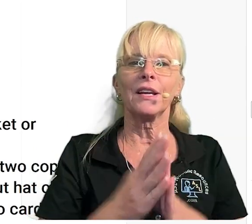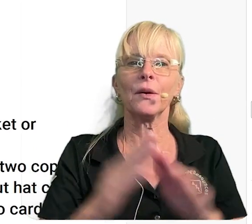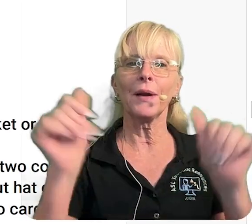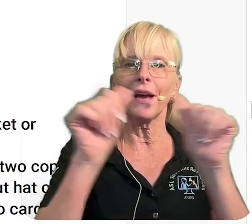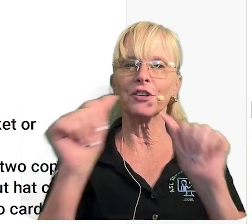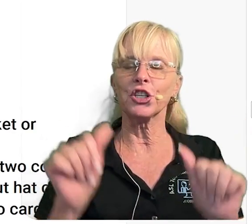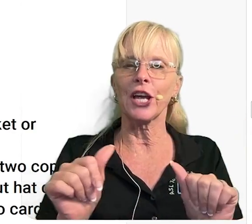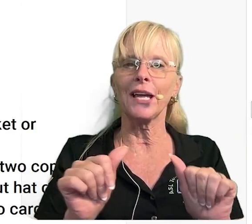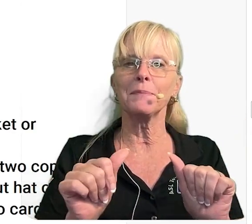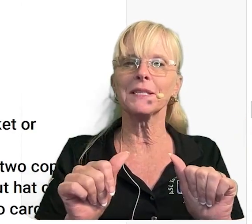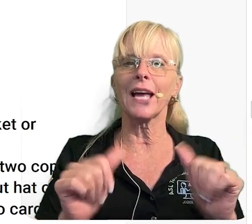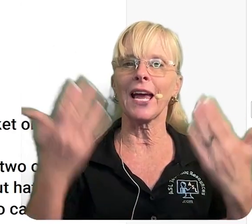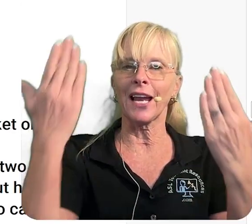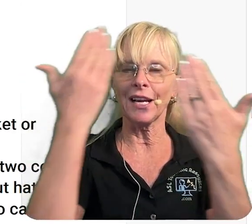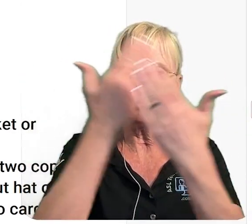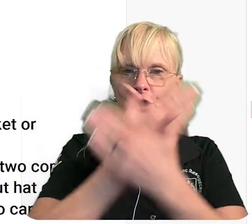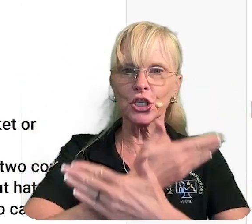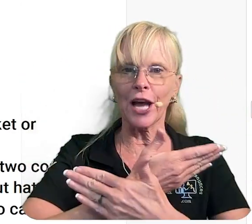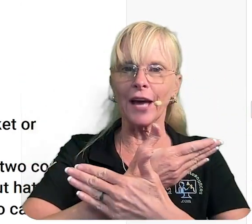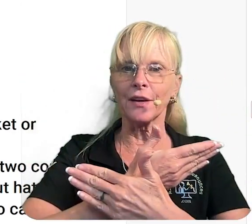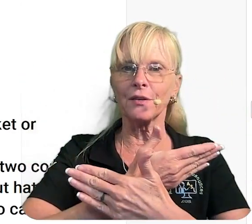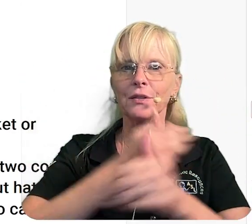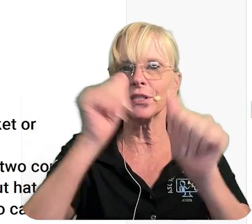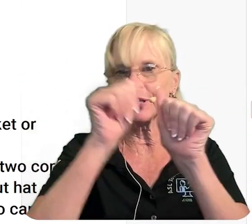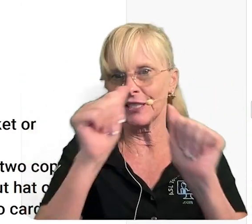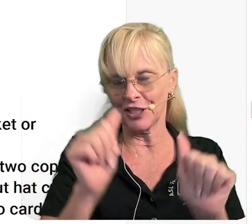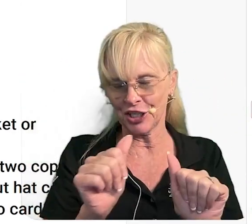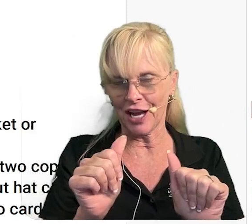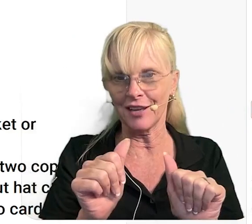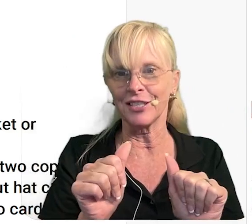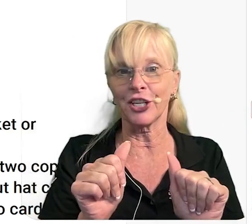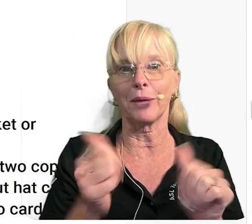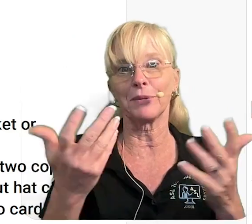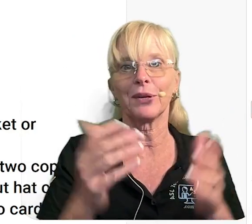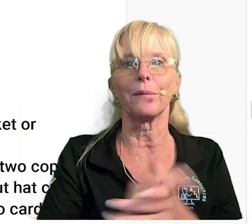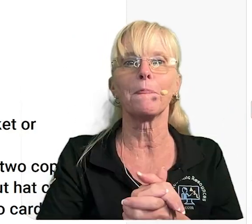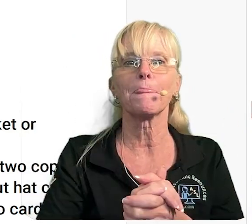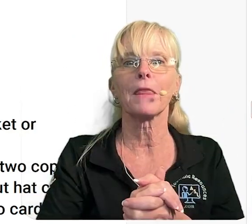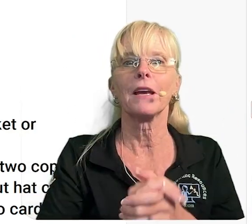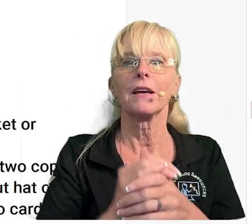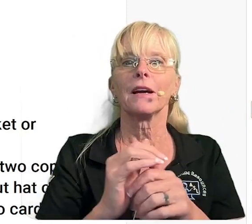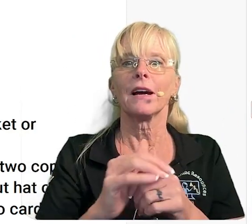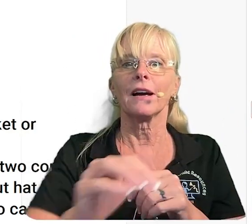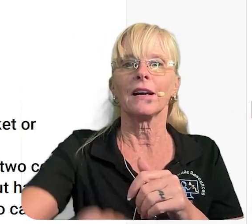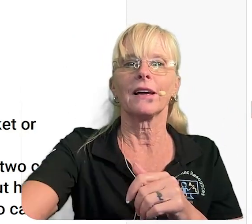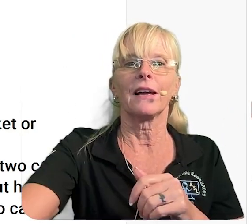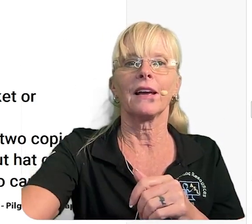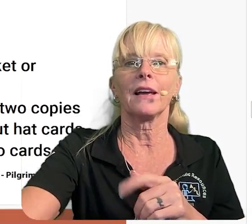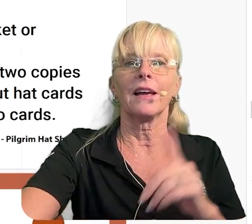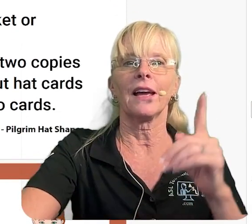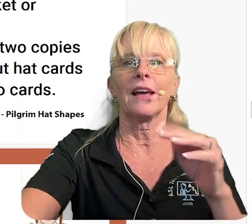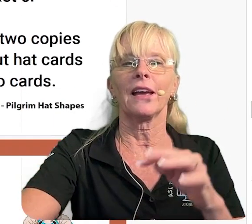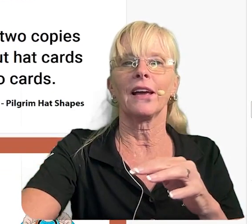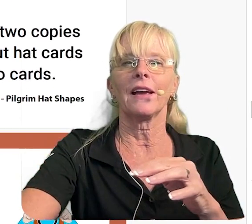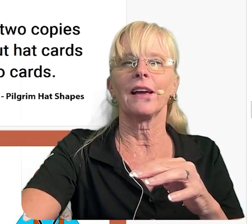And down here we have shapes, and I do shadows is a shape too.